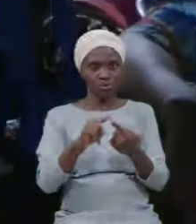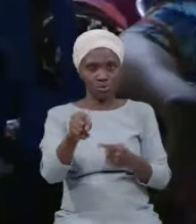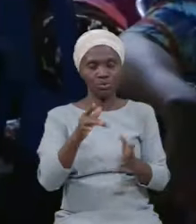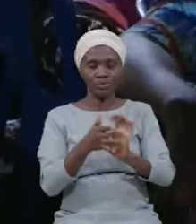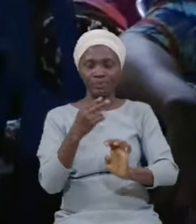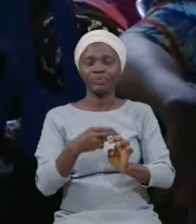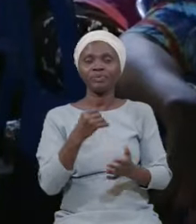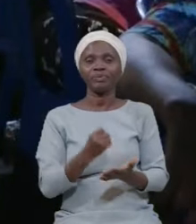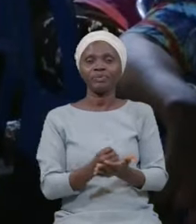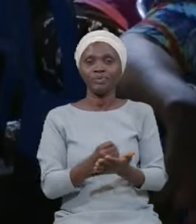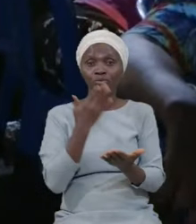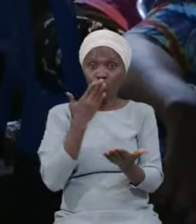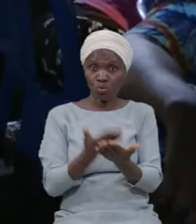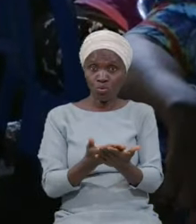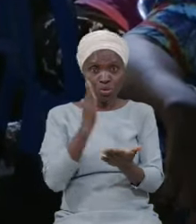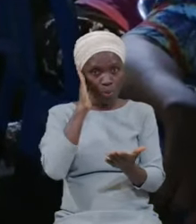shall come unto me.